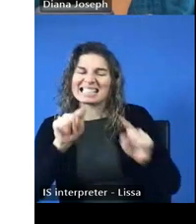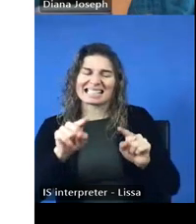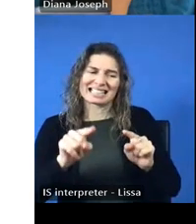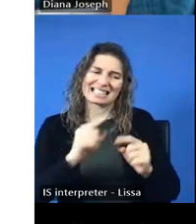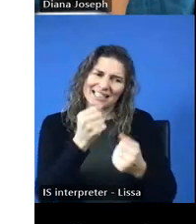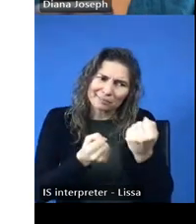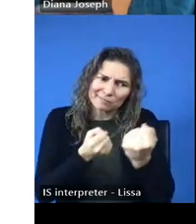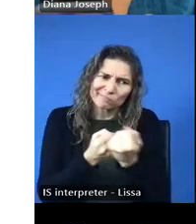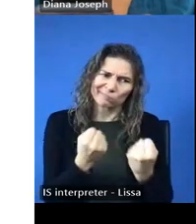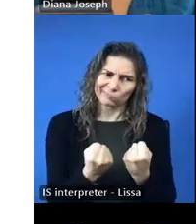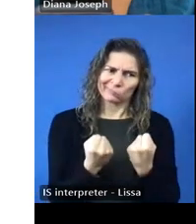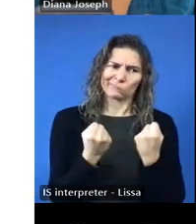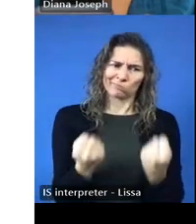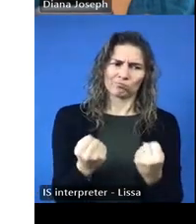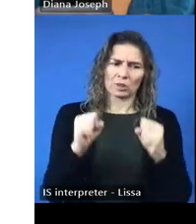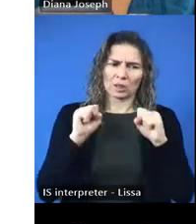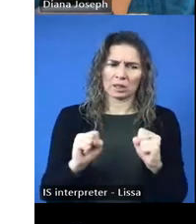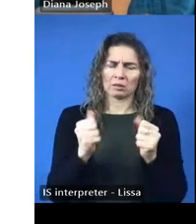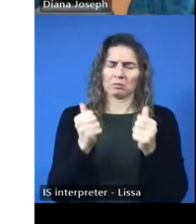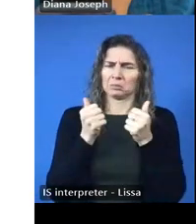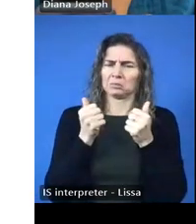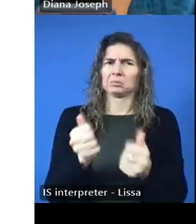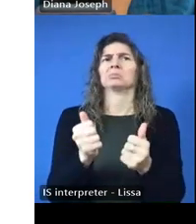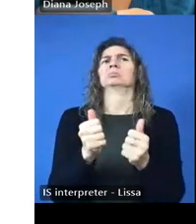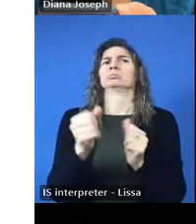feeding difficulties and malnutrition.